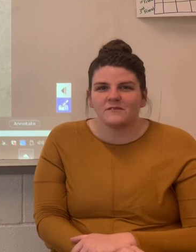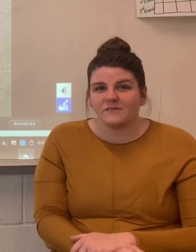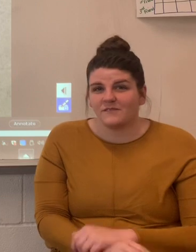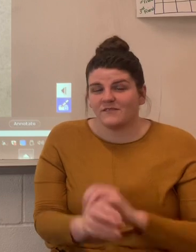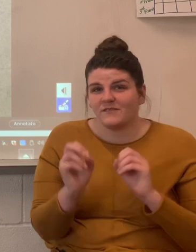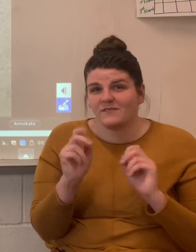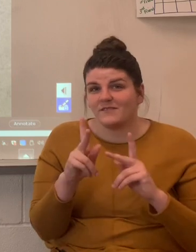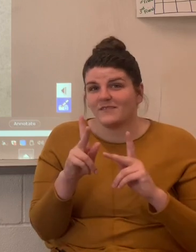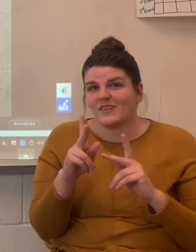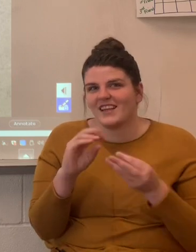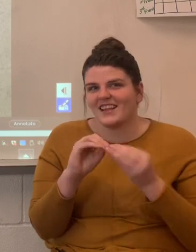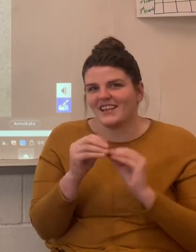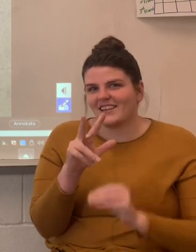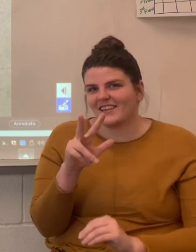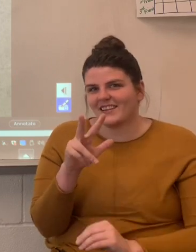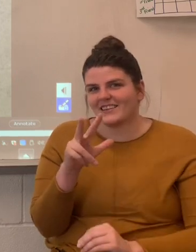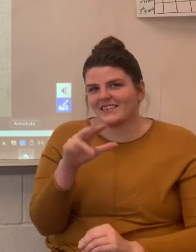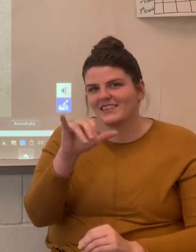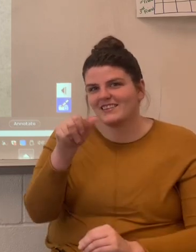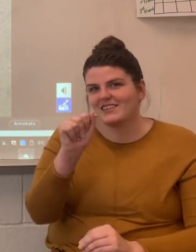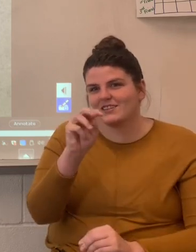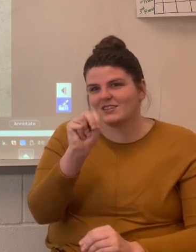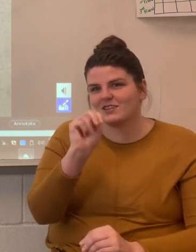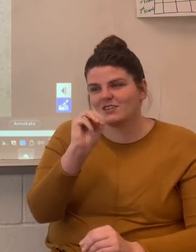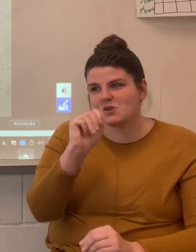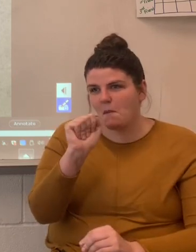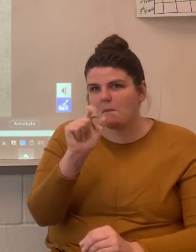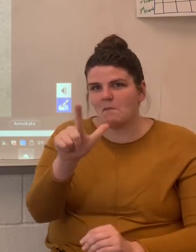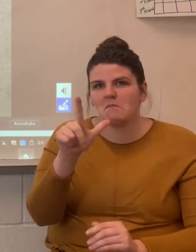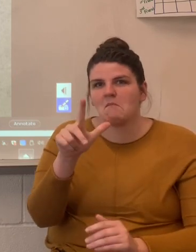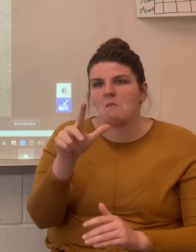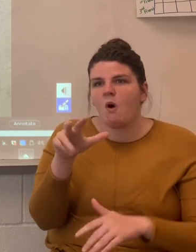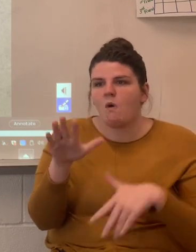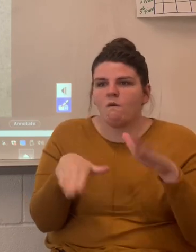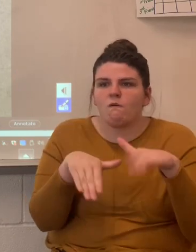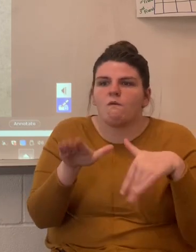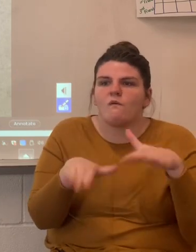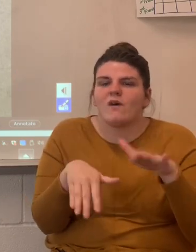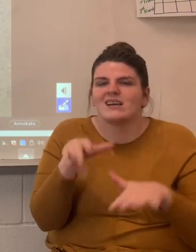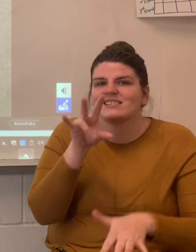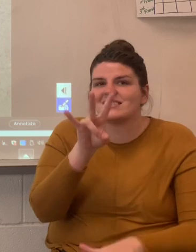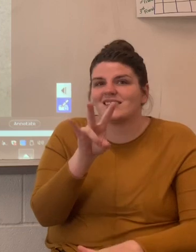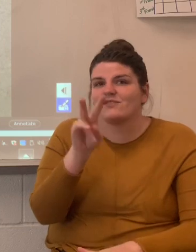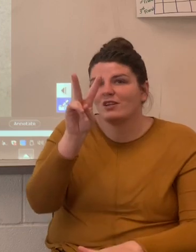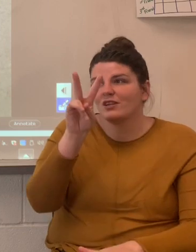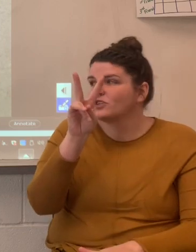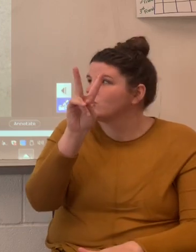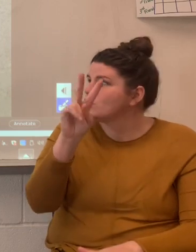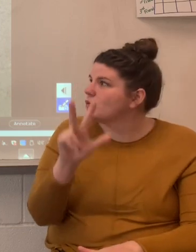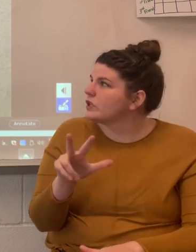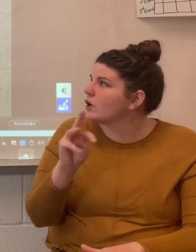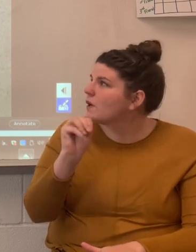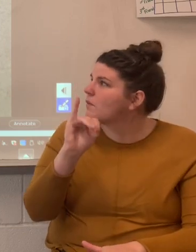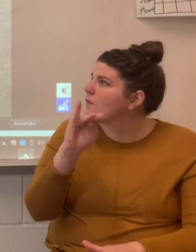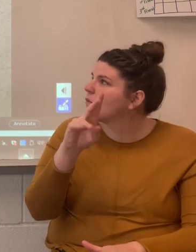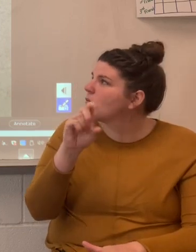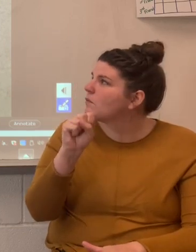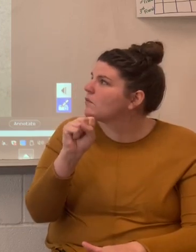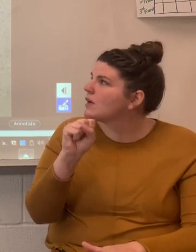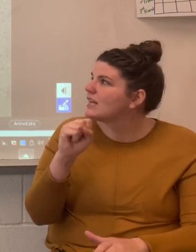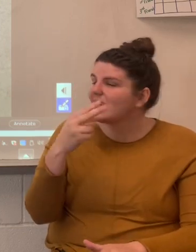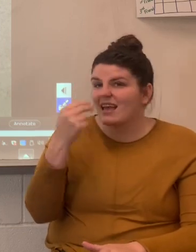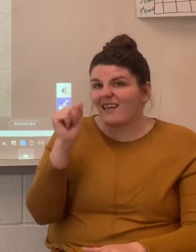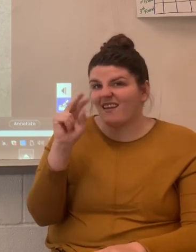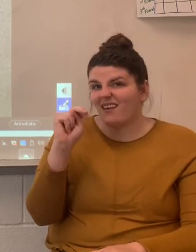All right, number 3. Jamal hiked 7 2/3 mile. Hannah hiked 1 4/5 times